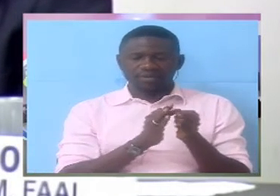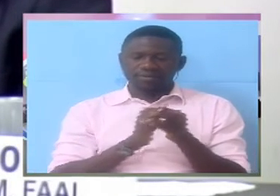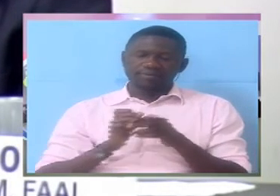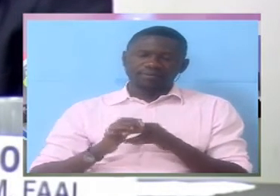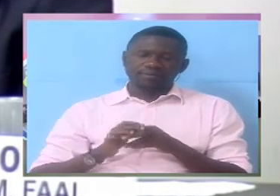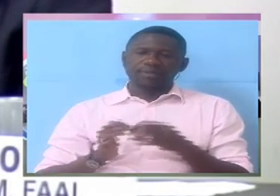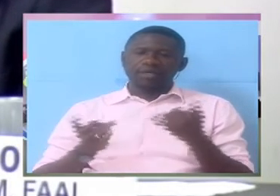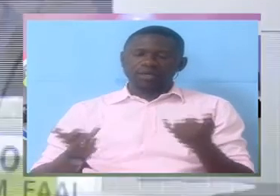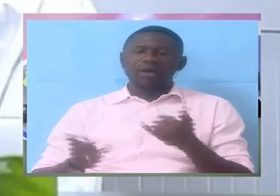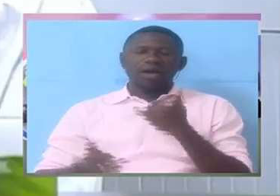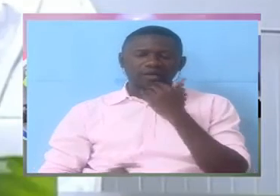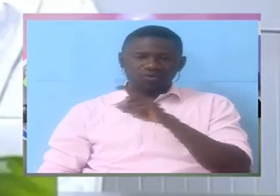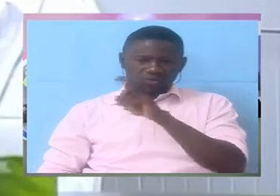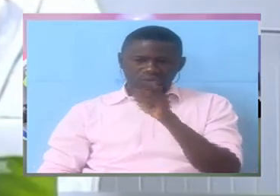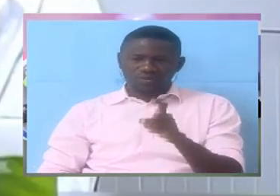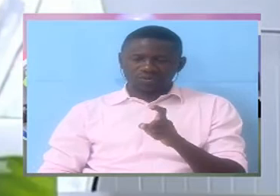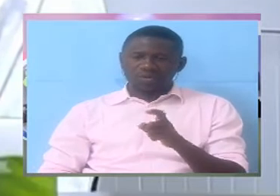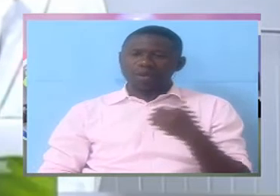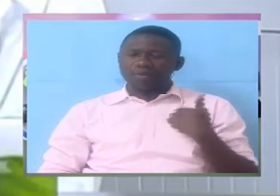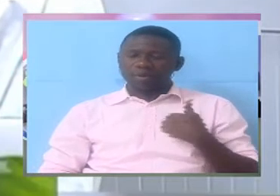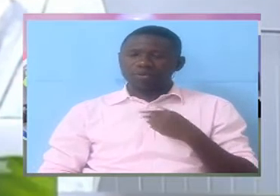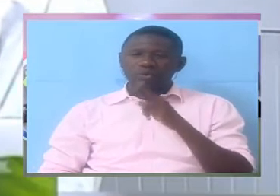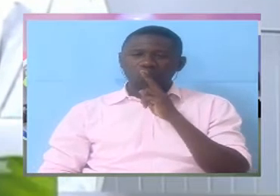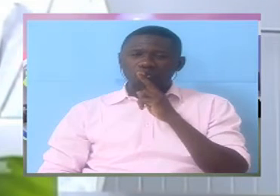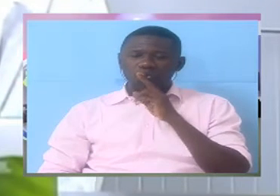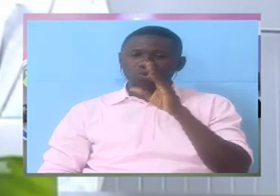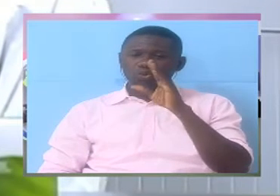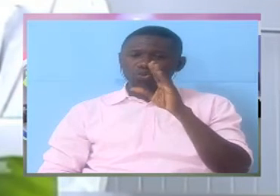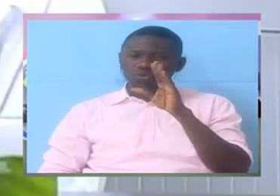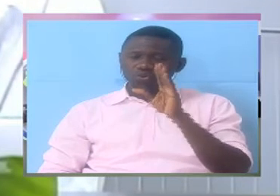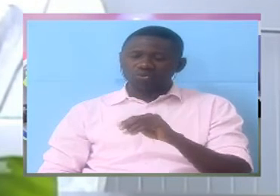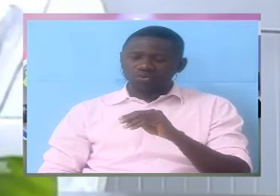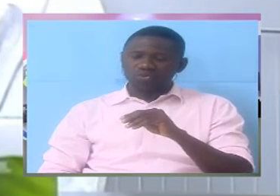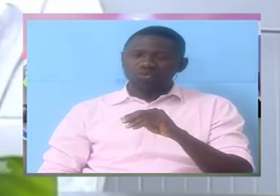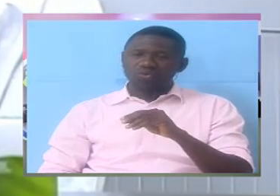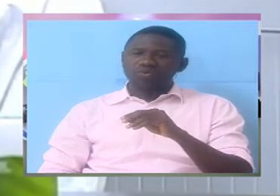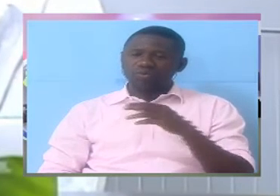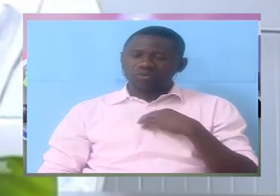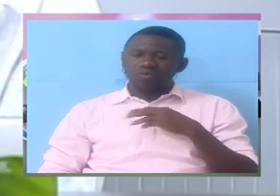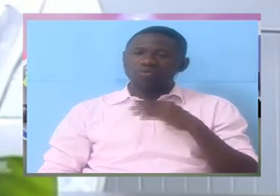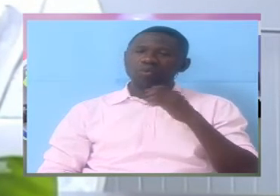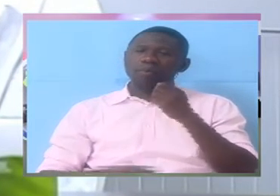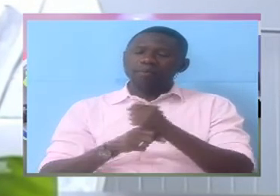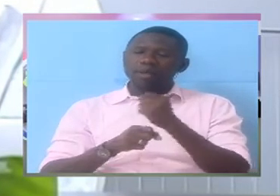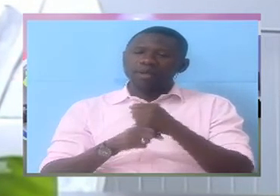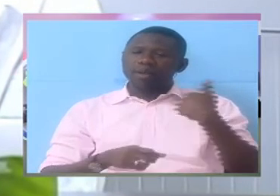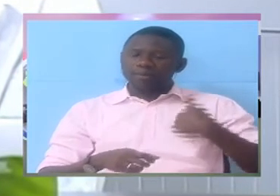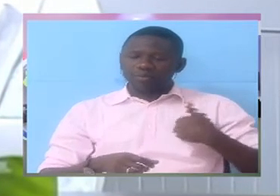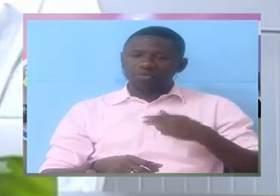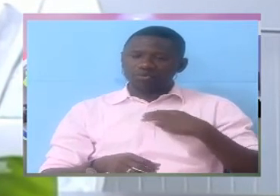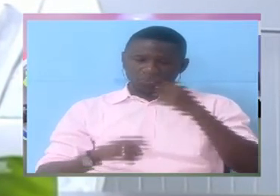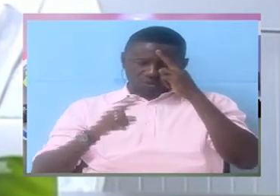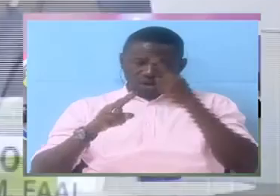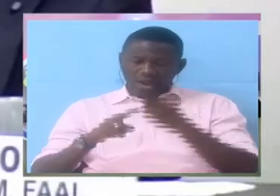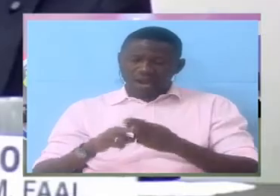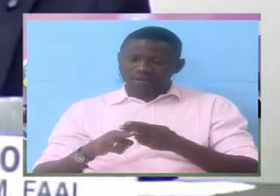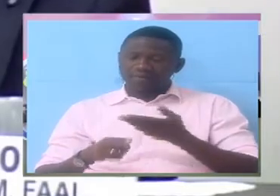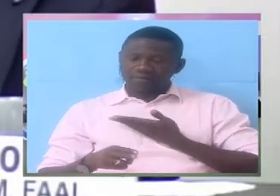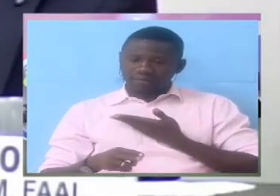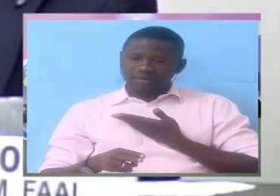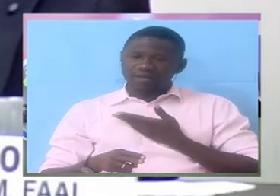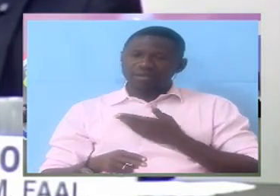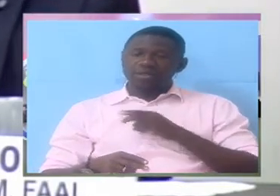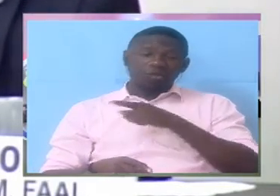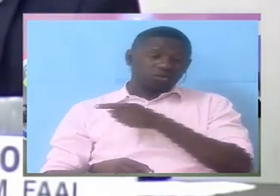disciplined? Yeah, because no man is perfect. They should be disciplined. Do you think